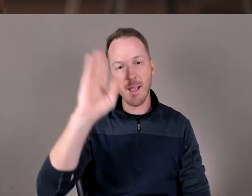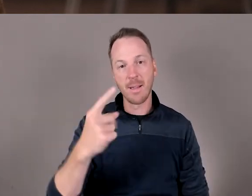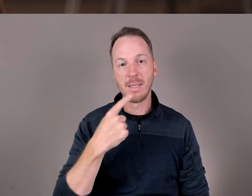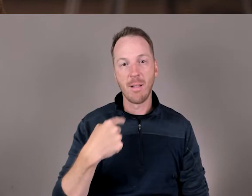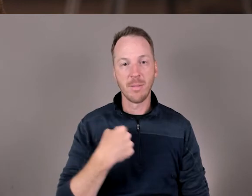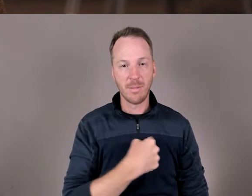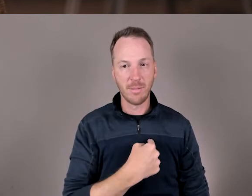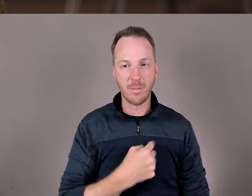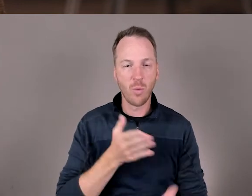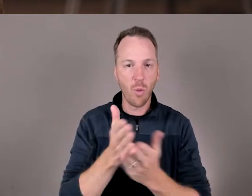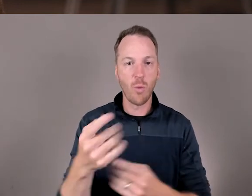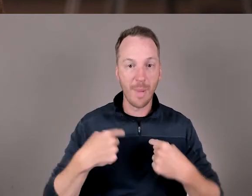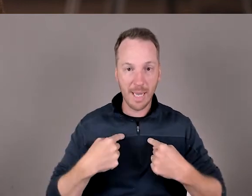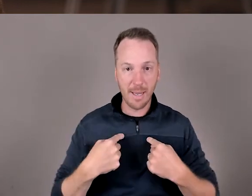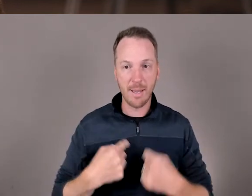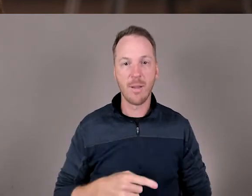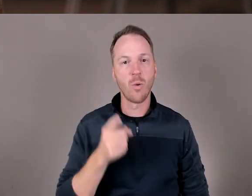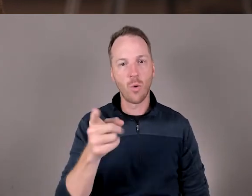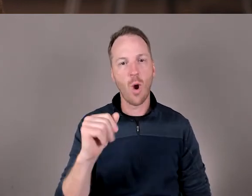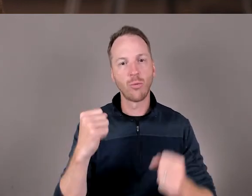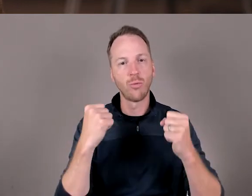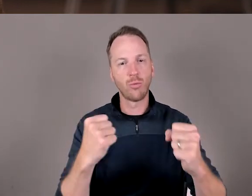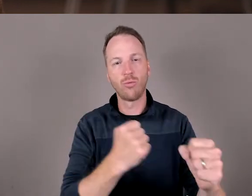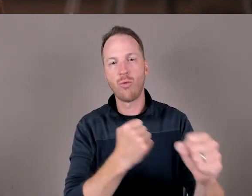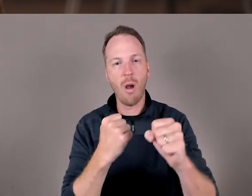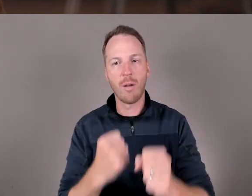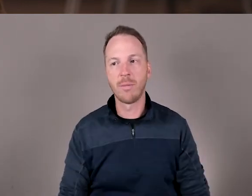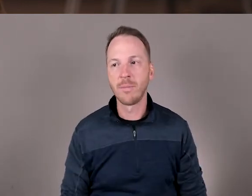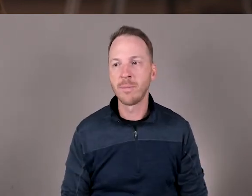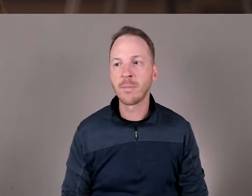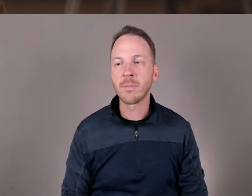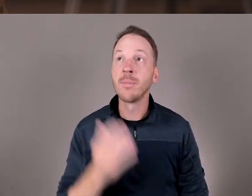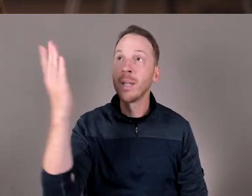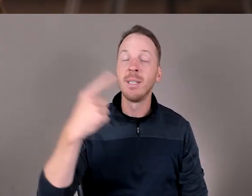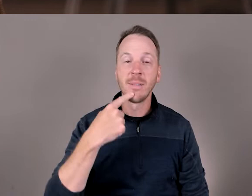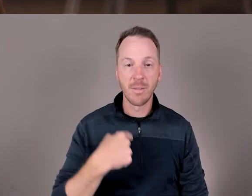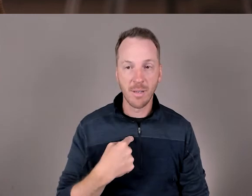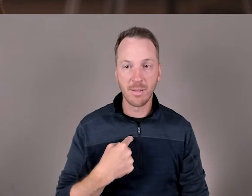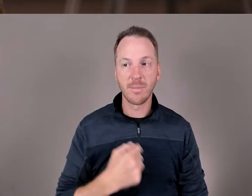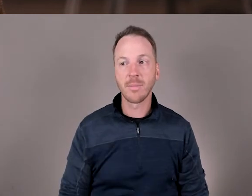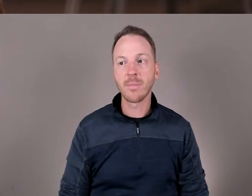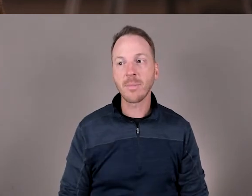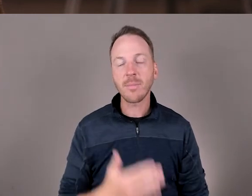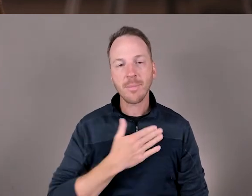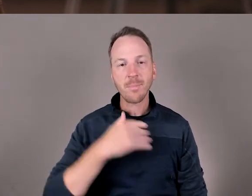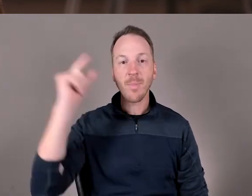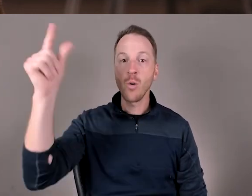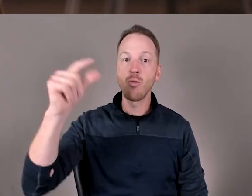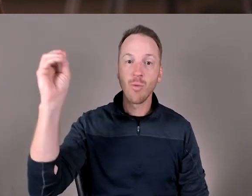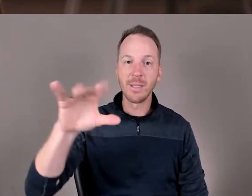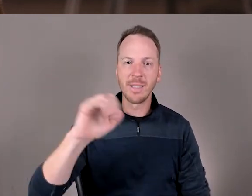to us, through me, you are strong. He says to us, my grace